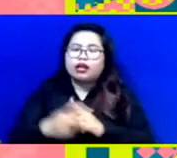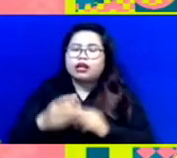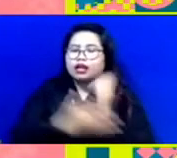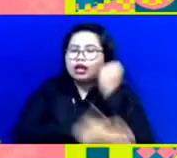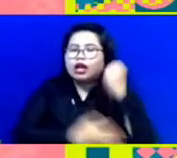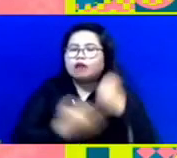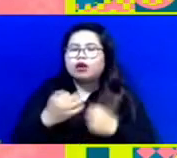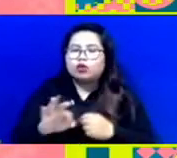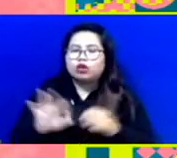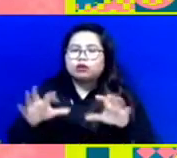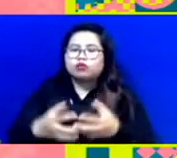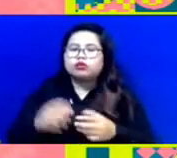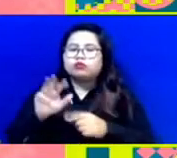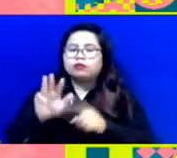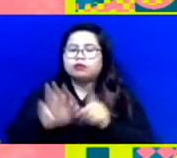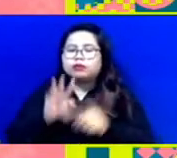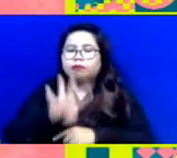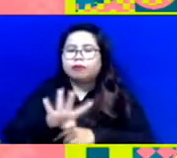has become